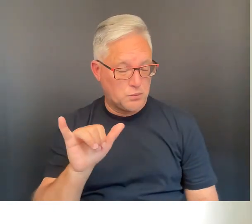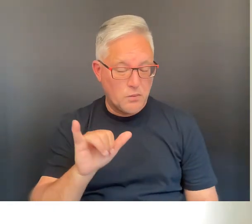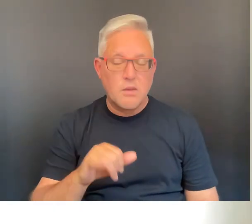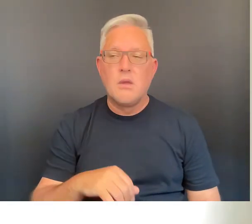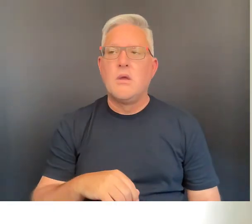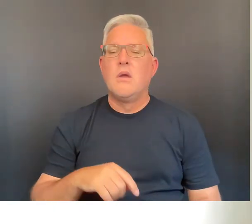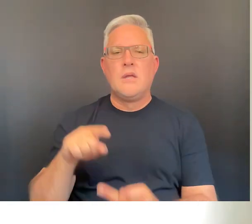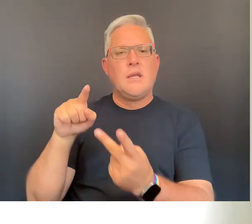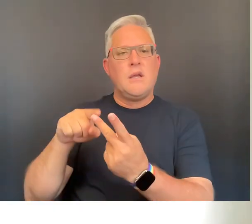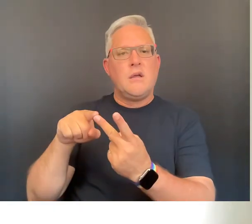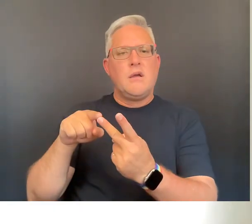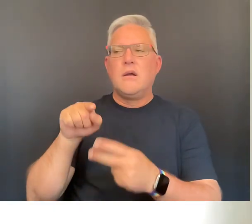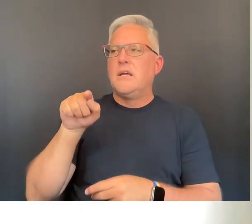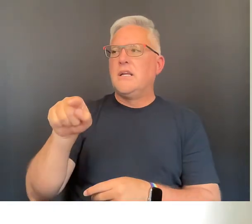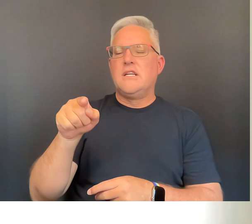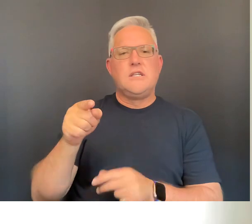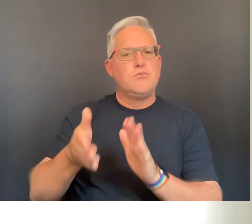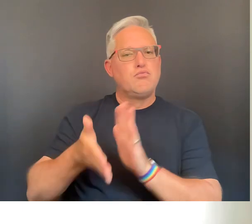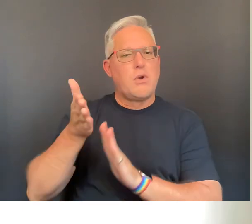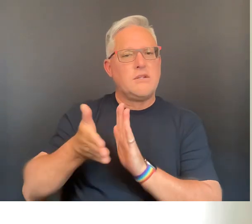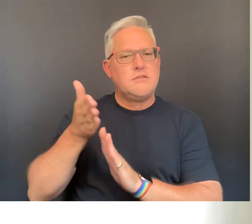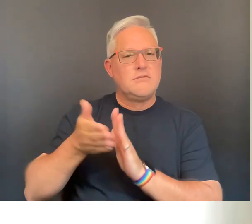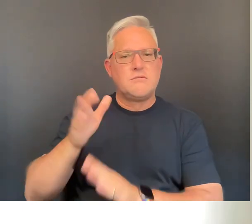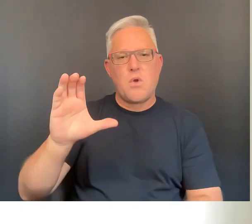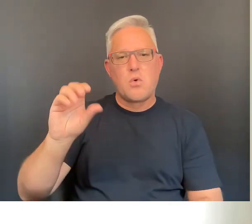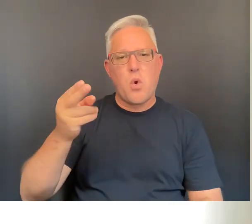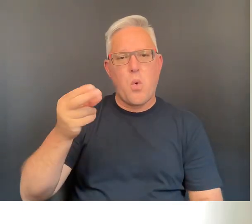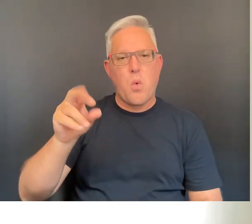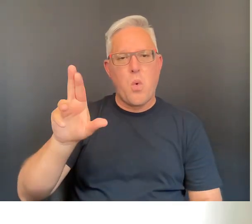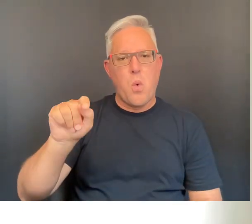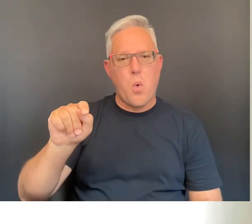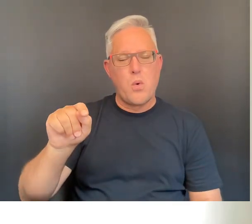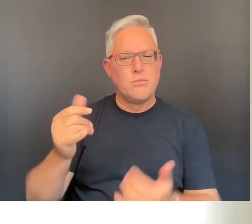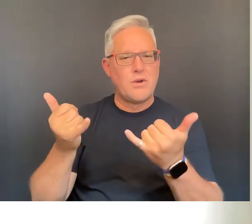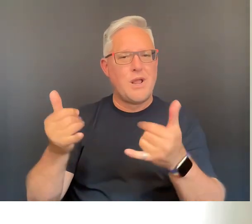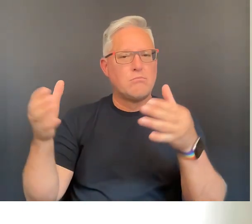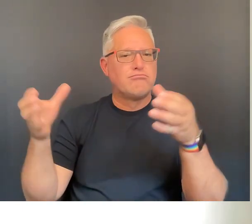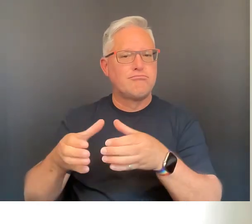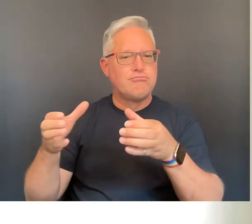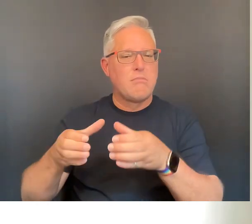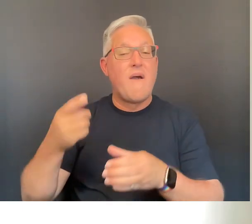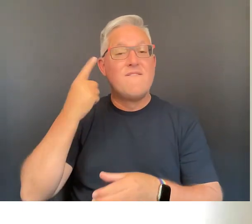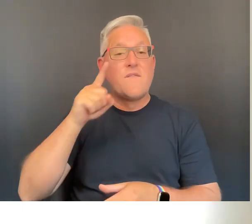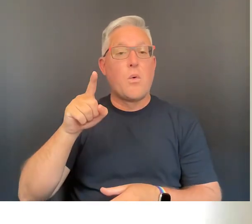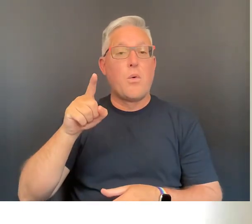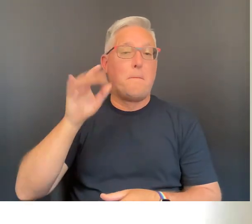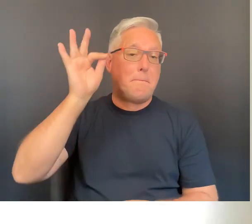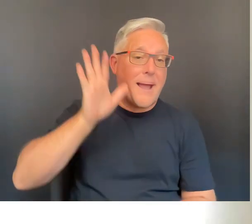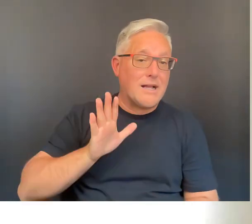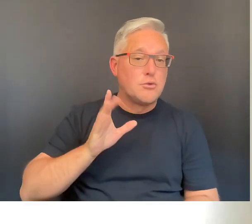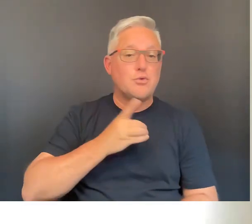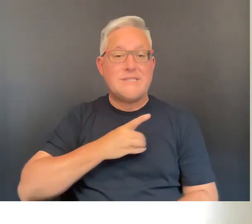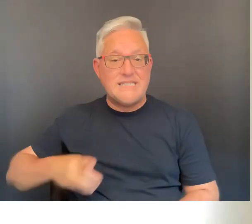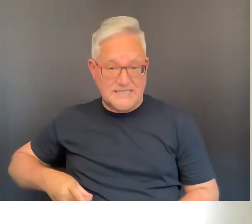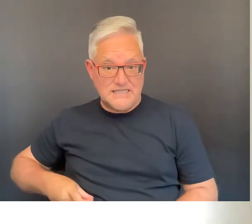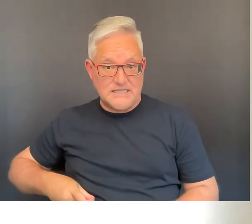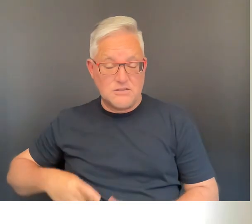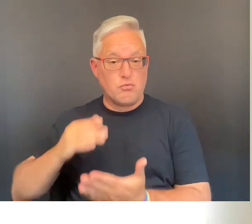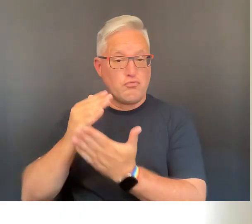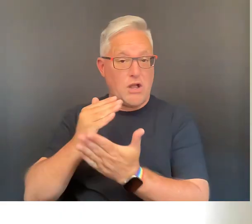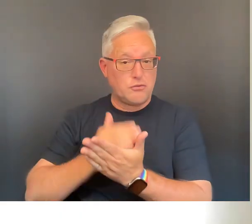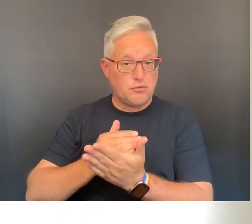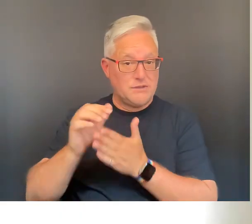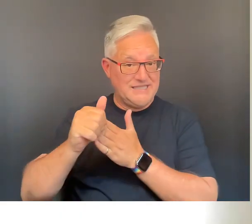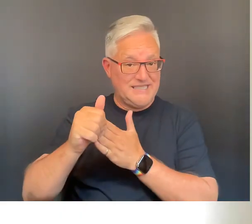He runs these cohorts right now, both for rostered leaders, pastors, and deacons,